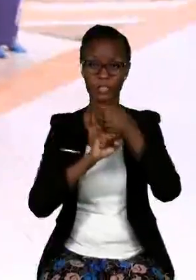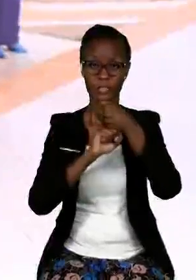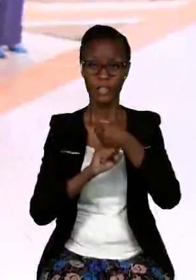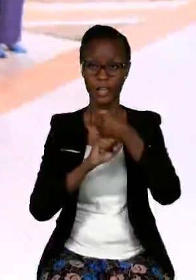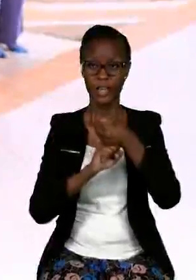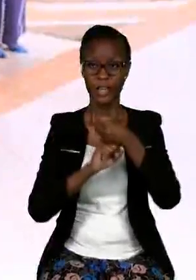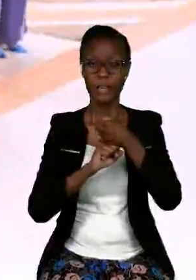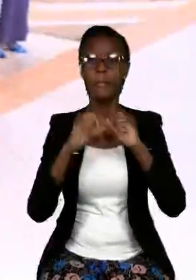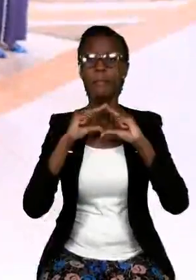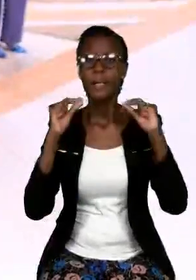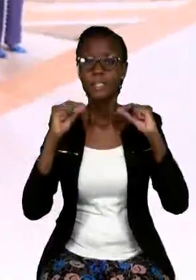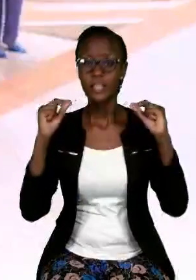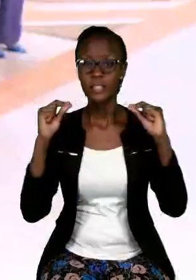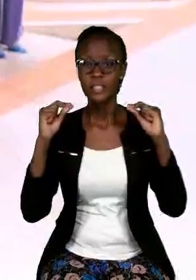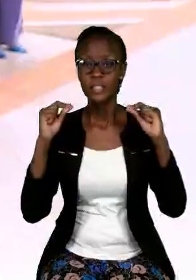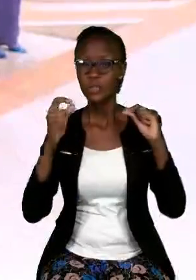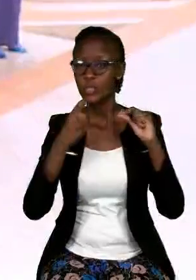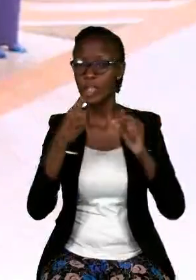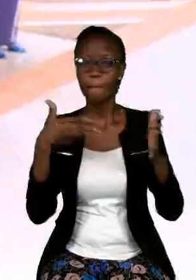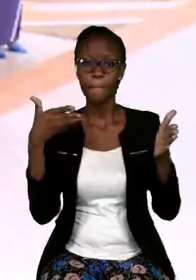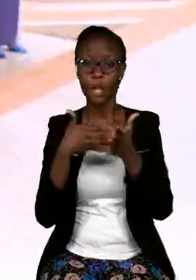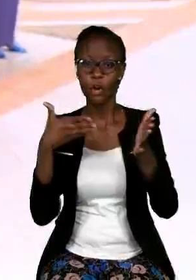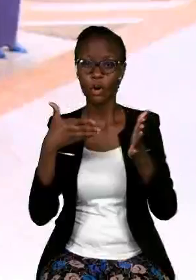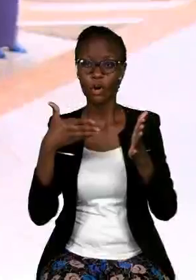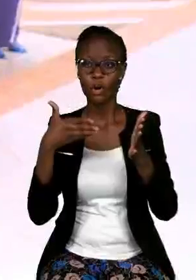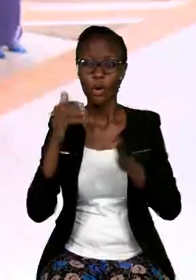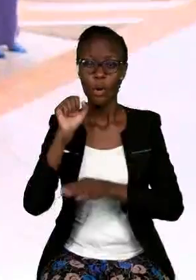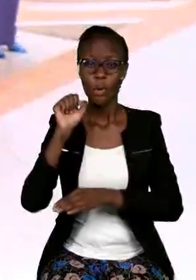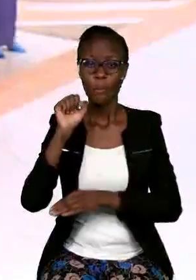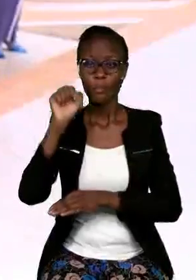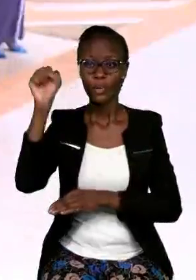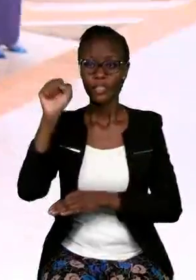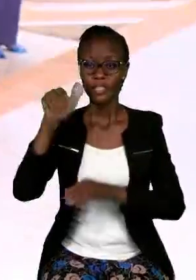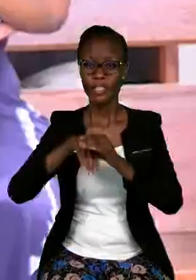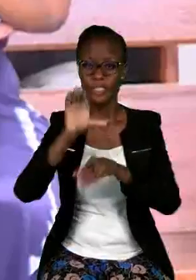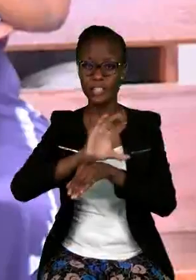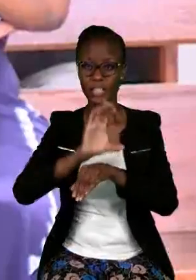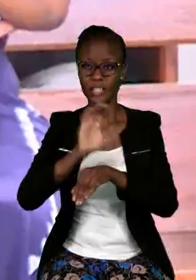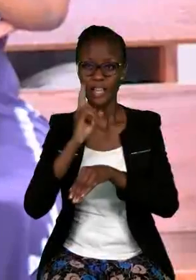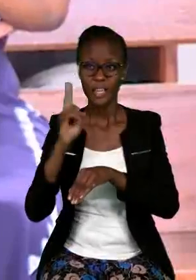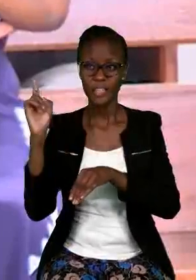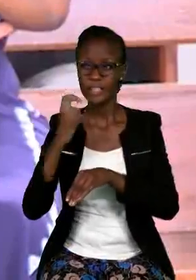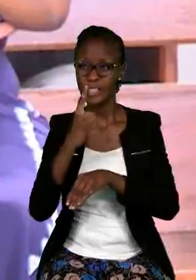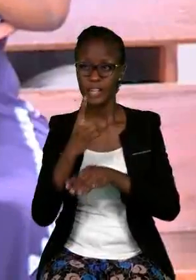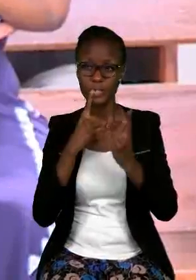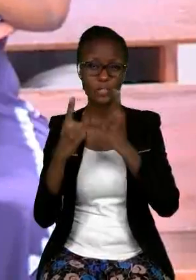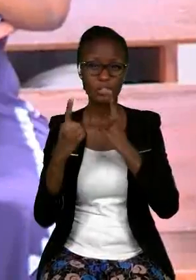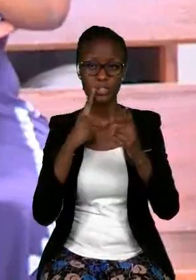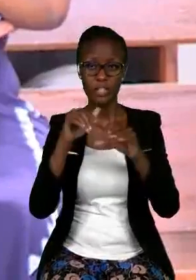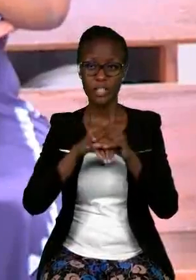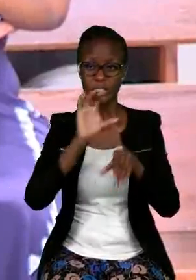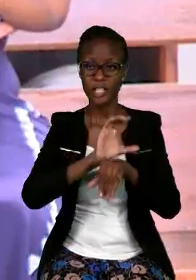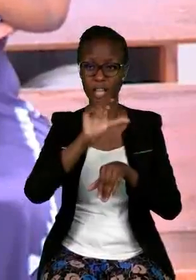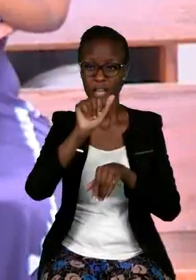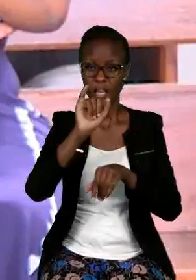pulpit. Ruto made no political utterances but took to the pulpit to announce his charity work while speaking at